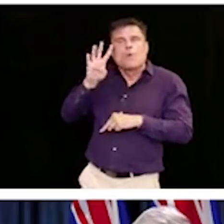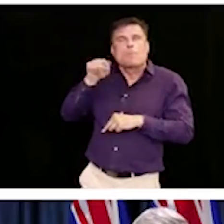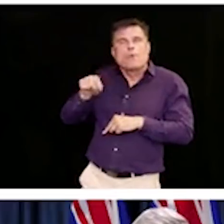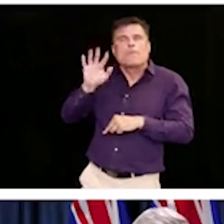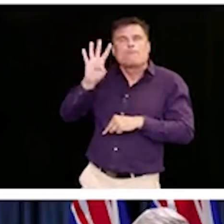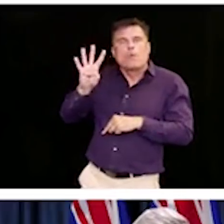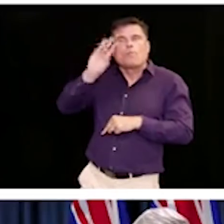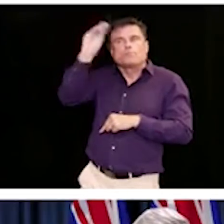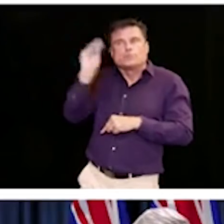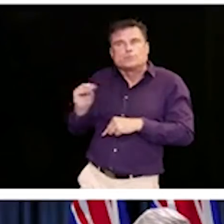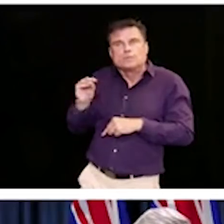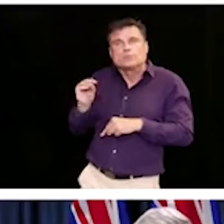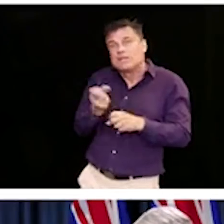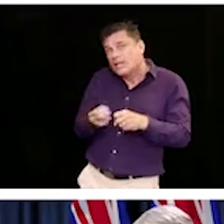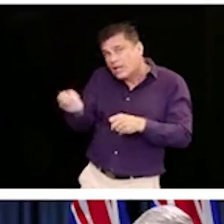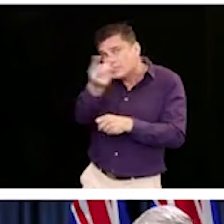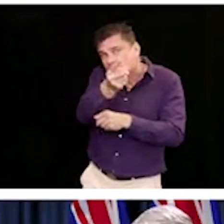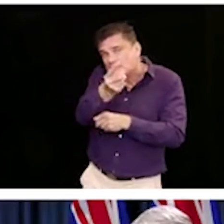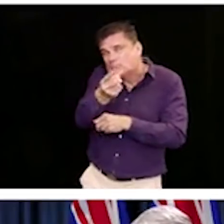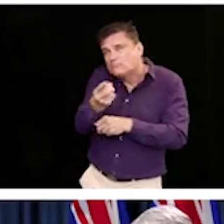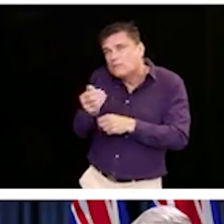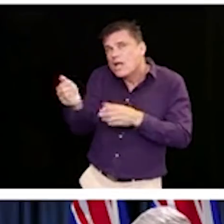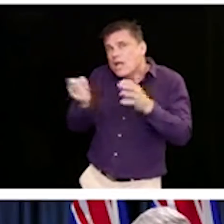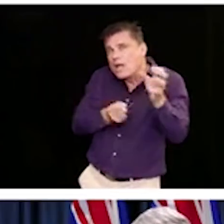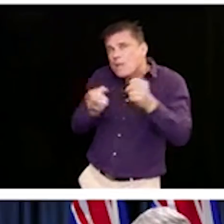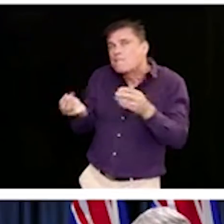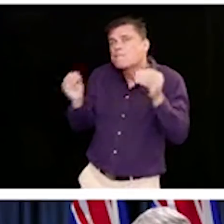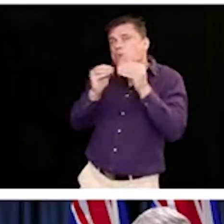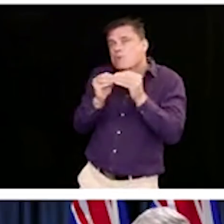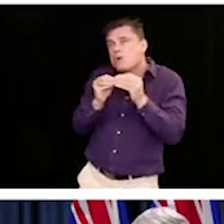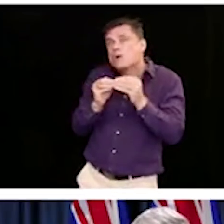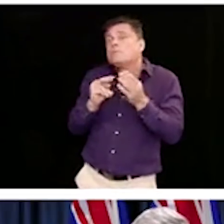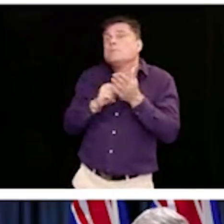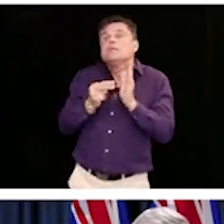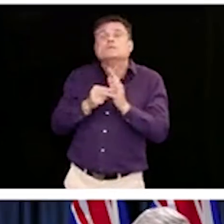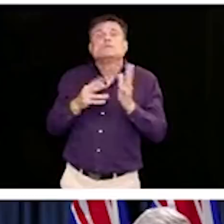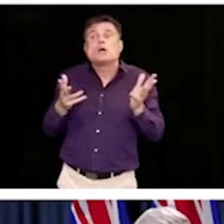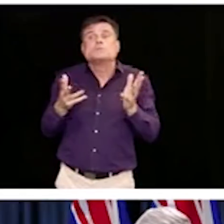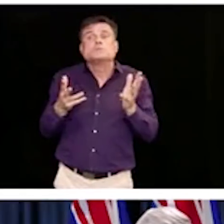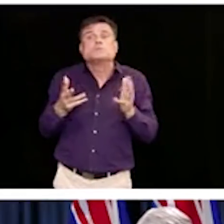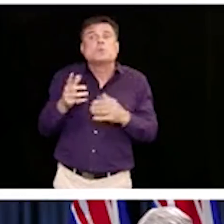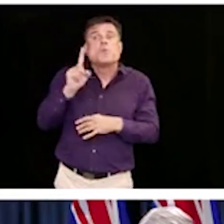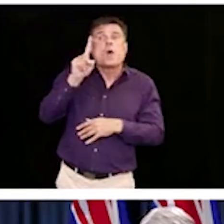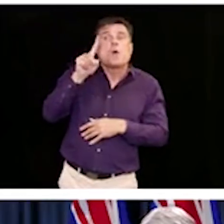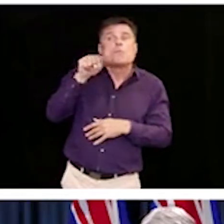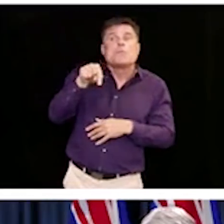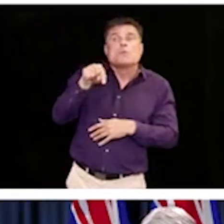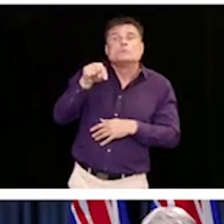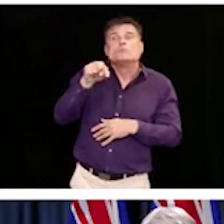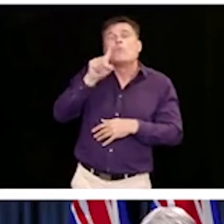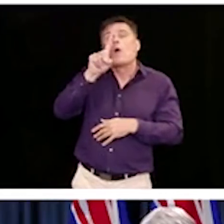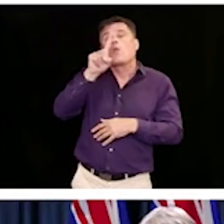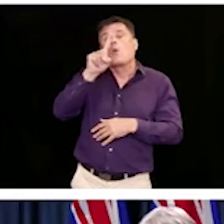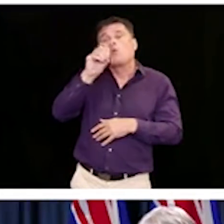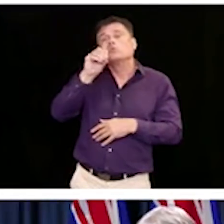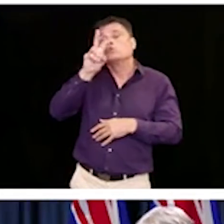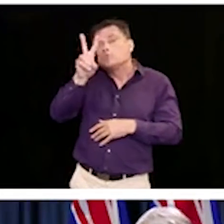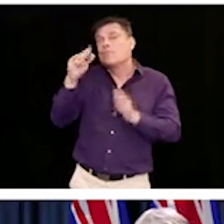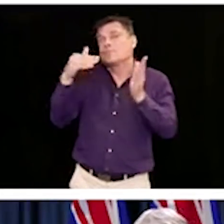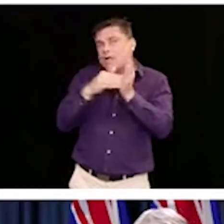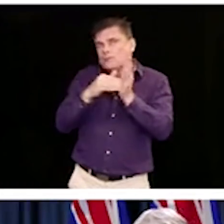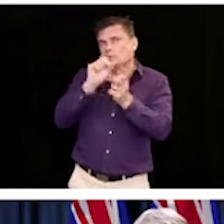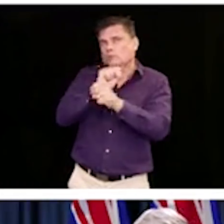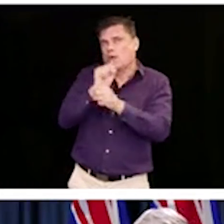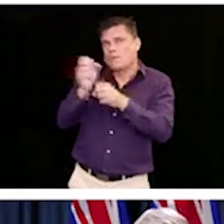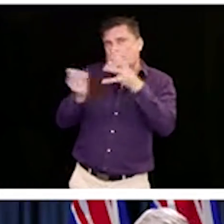4.4% in 2021, representing an annual gain of 102,000 jobs.